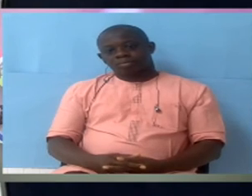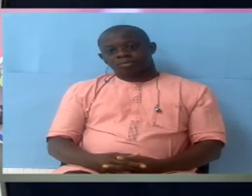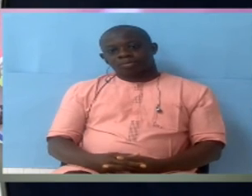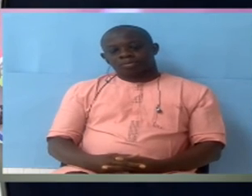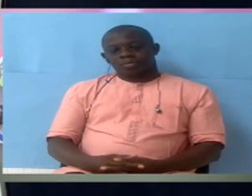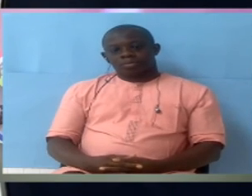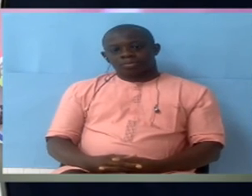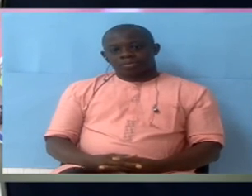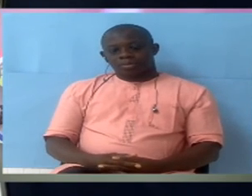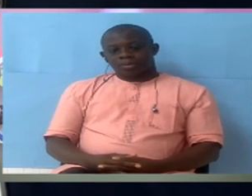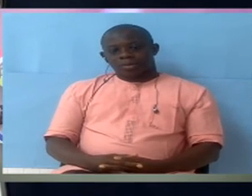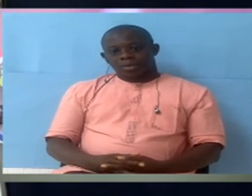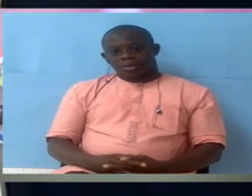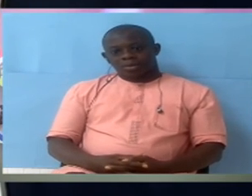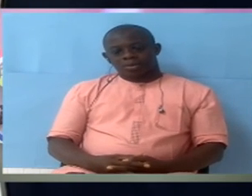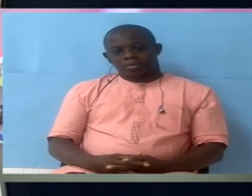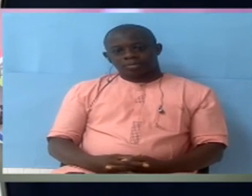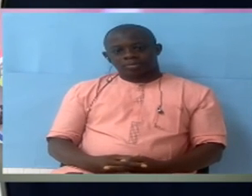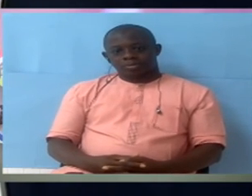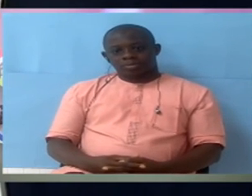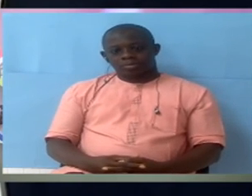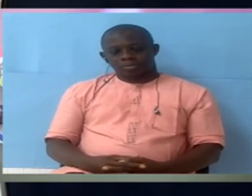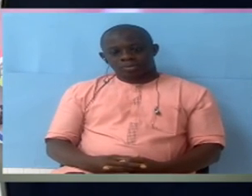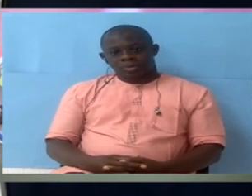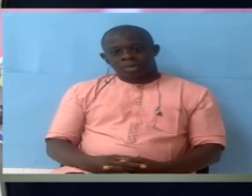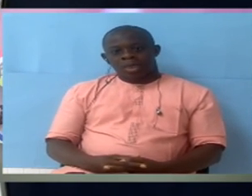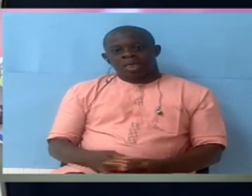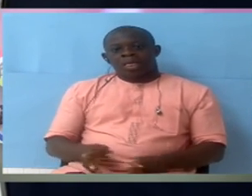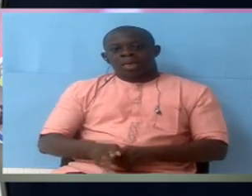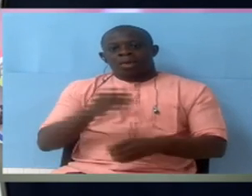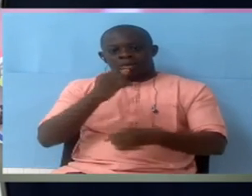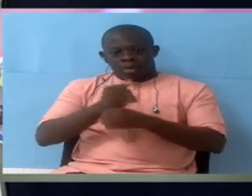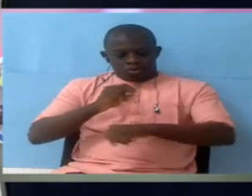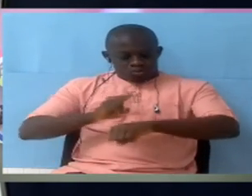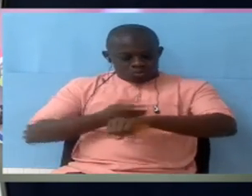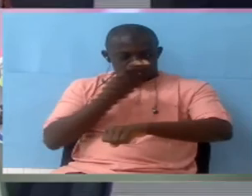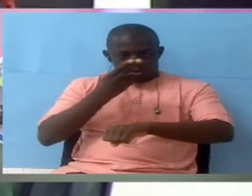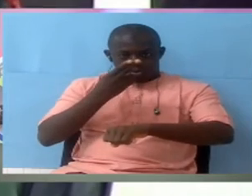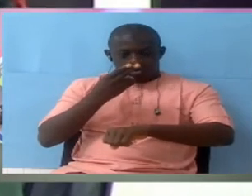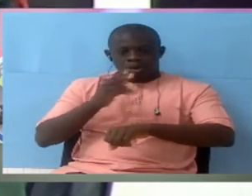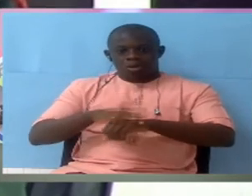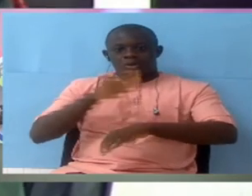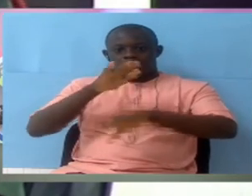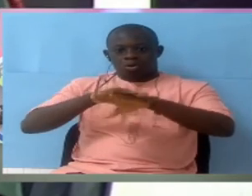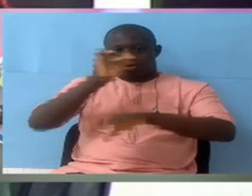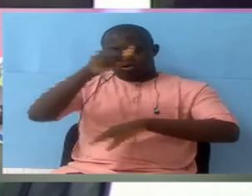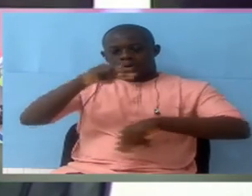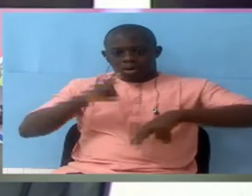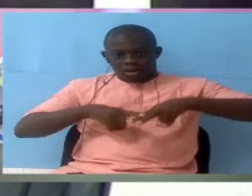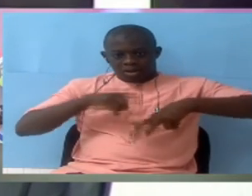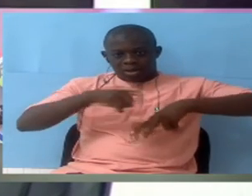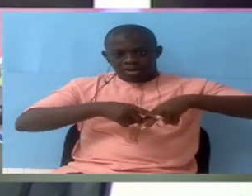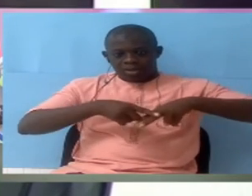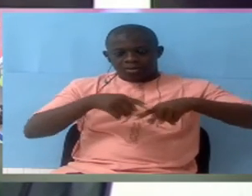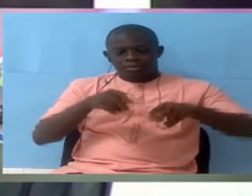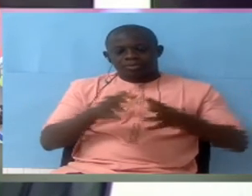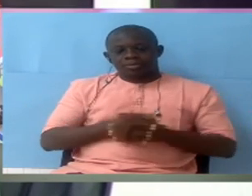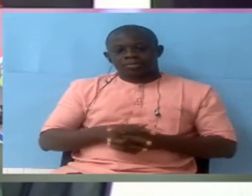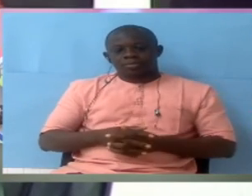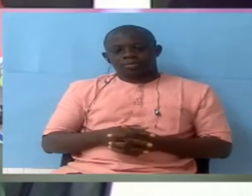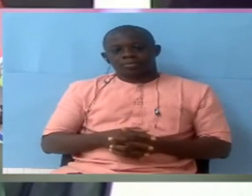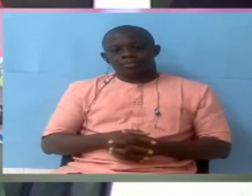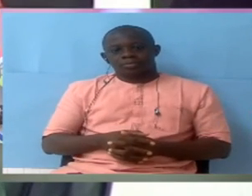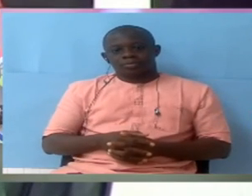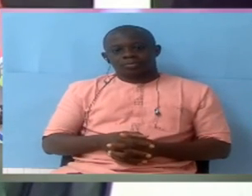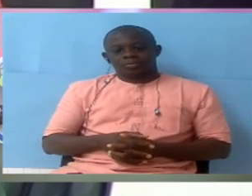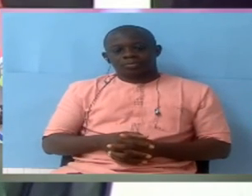The scraping of the flesh off your leg. Biñu biñ la gañ gi xoti sa der bi ci sa tanka bi. Hitting you on